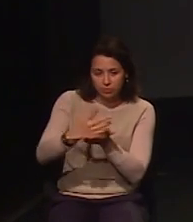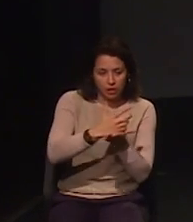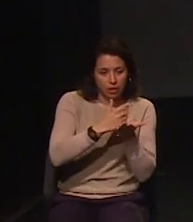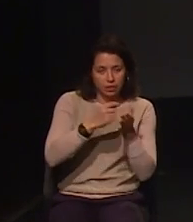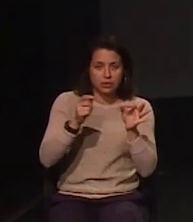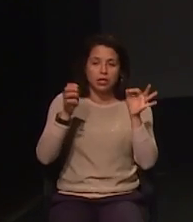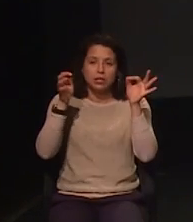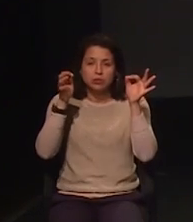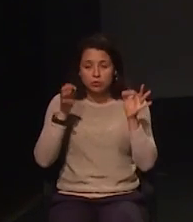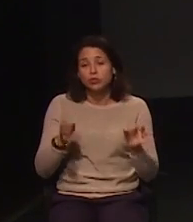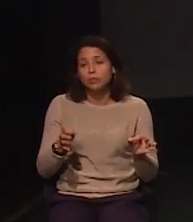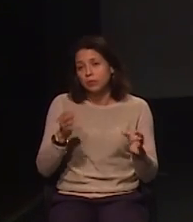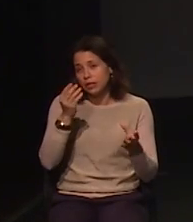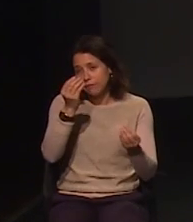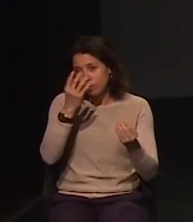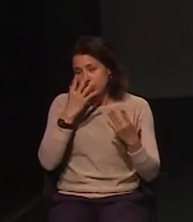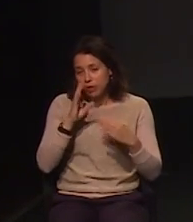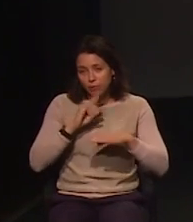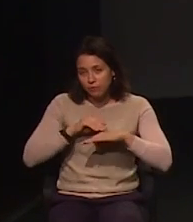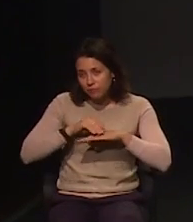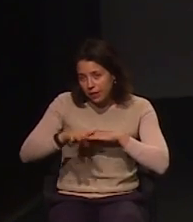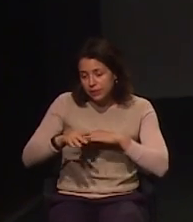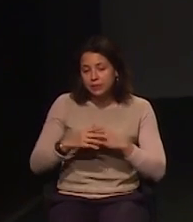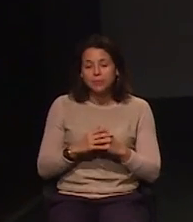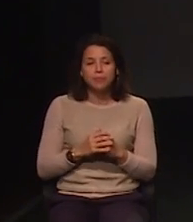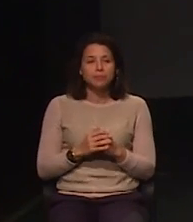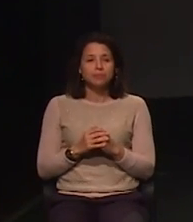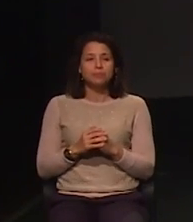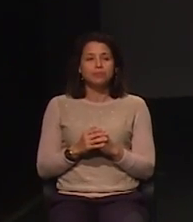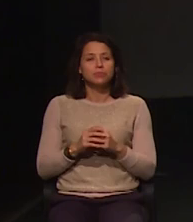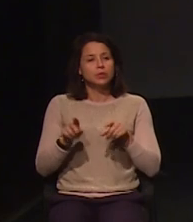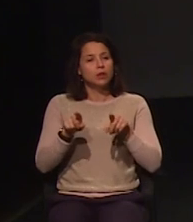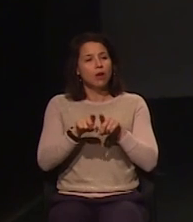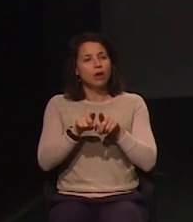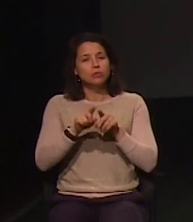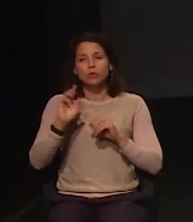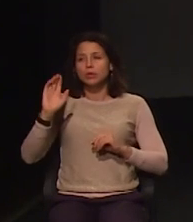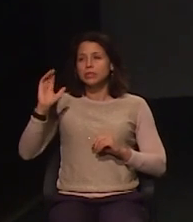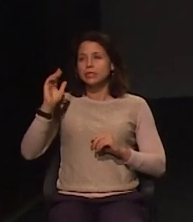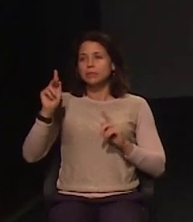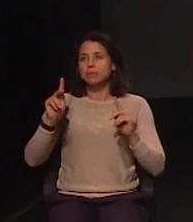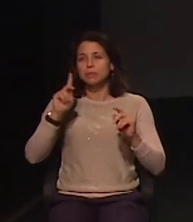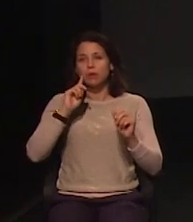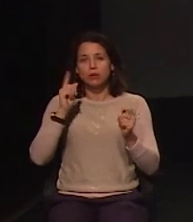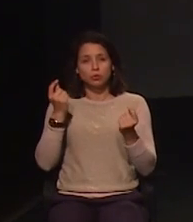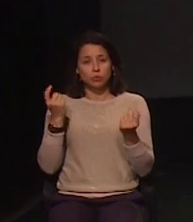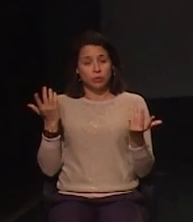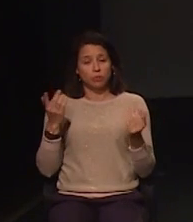it's also meant that people are chasing, it seems that people are chasing the future, you know.